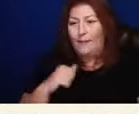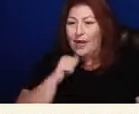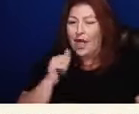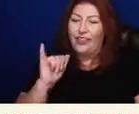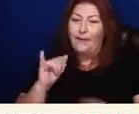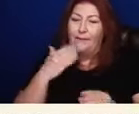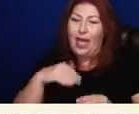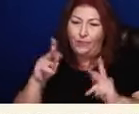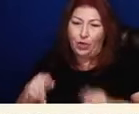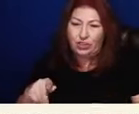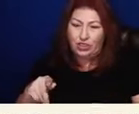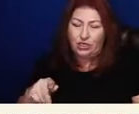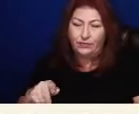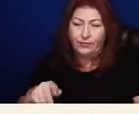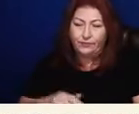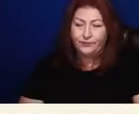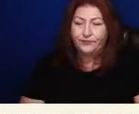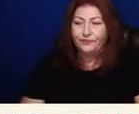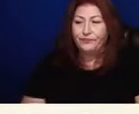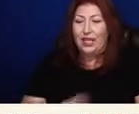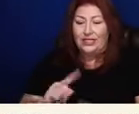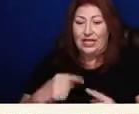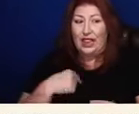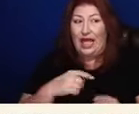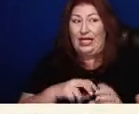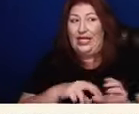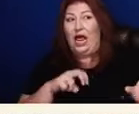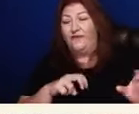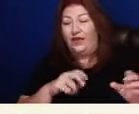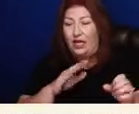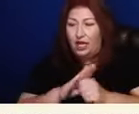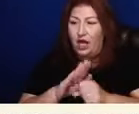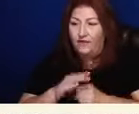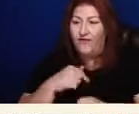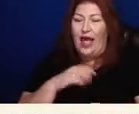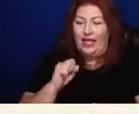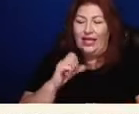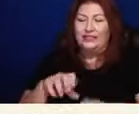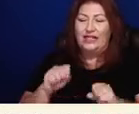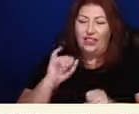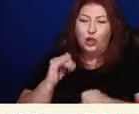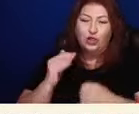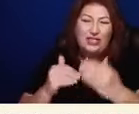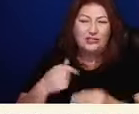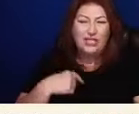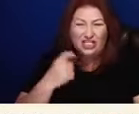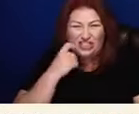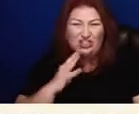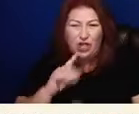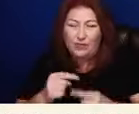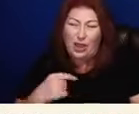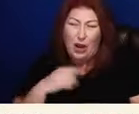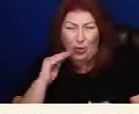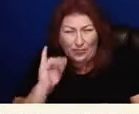I know that I'm not this bad person until I get out of it enough that I can take these steps that I just talked about. I hope that